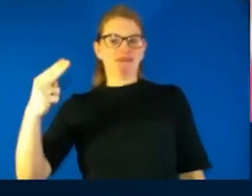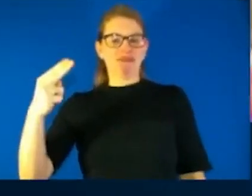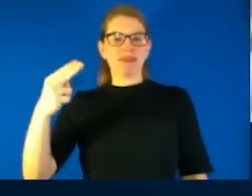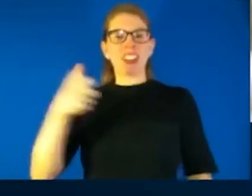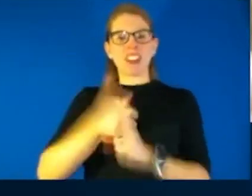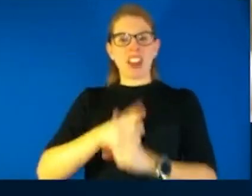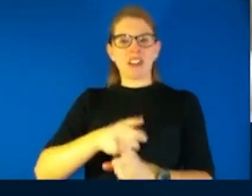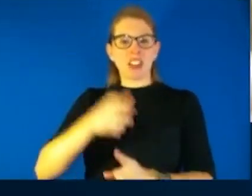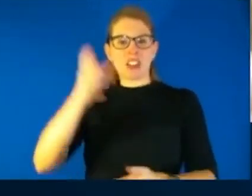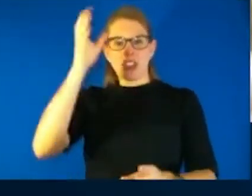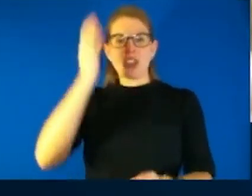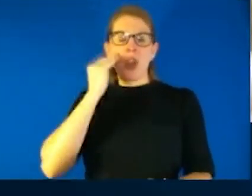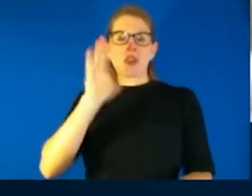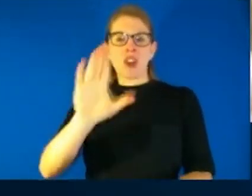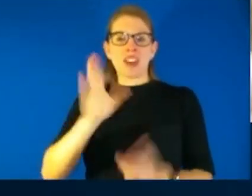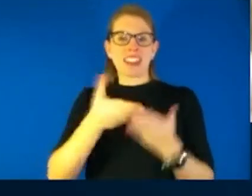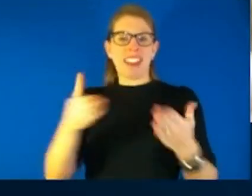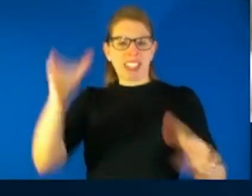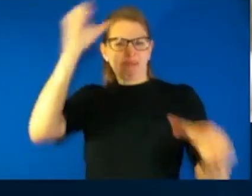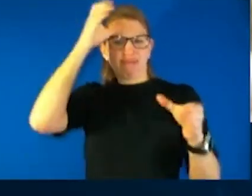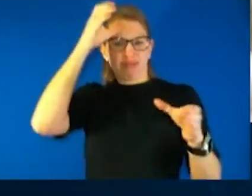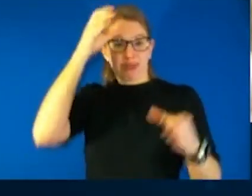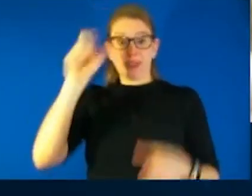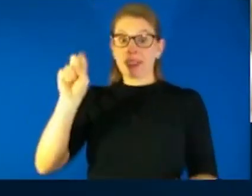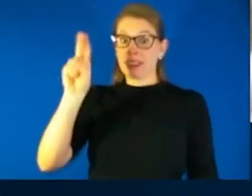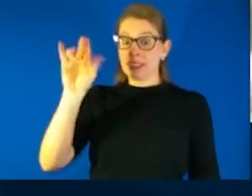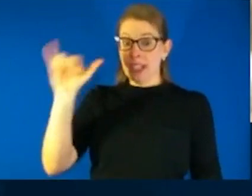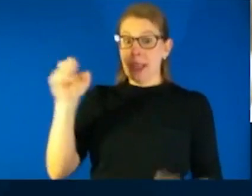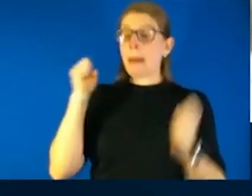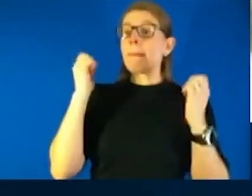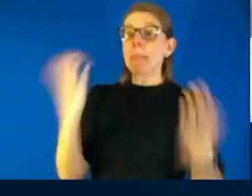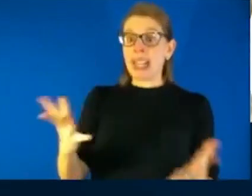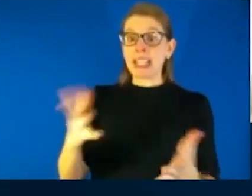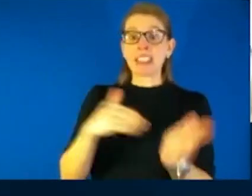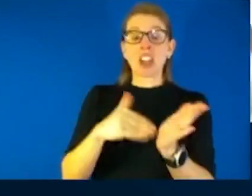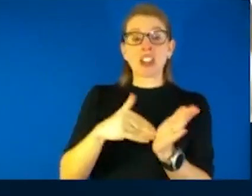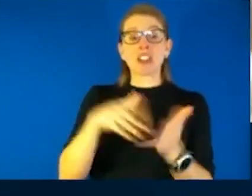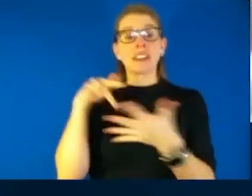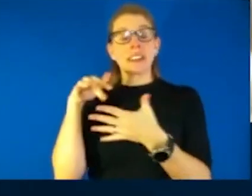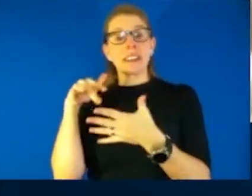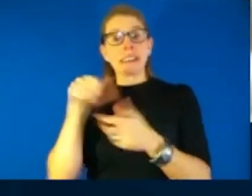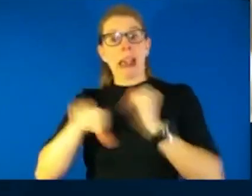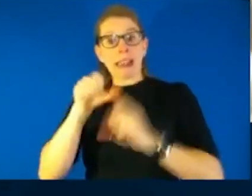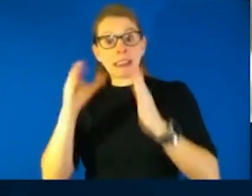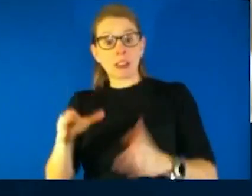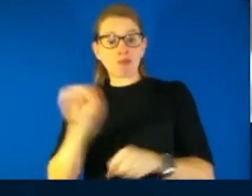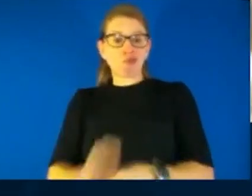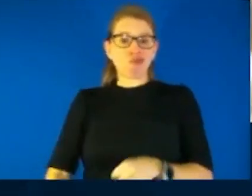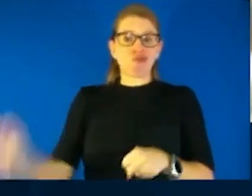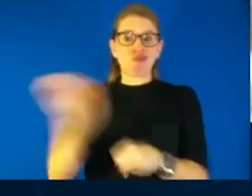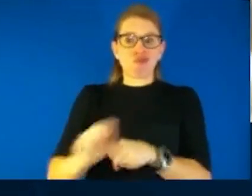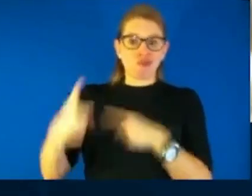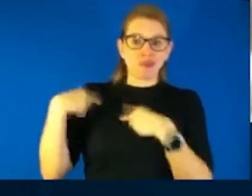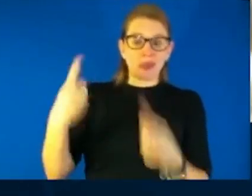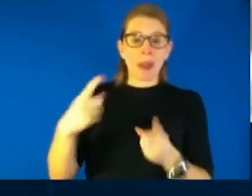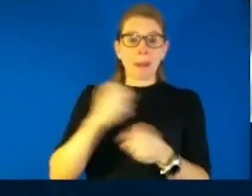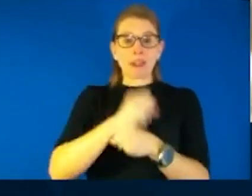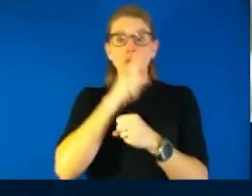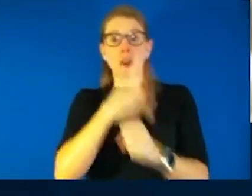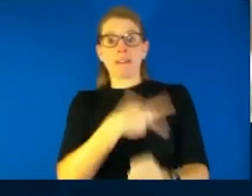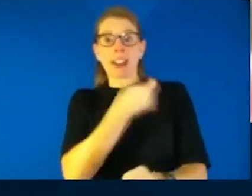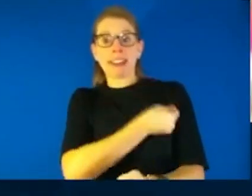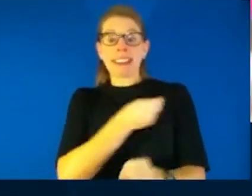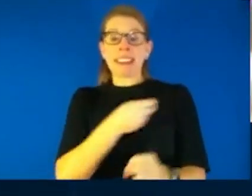stuff. Sunny, there are so many doctors and scientists that have been working so hard to make sure this vaccine is safe and